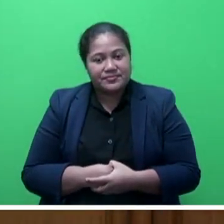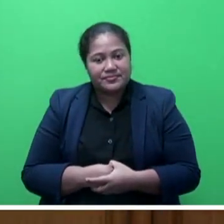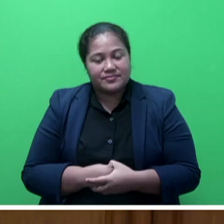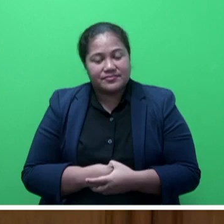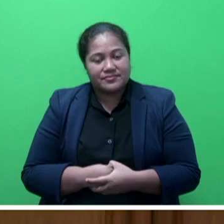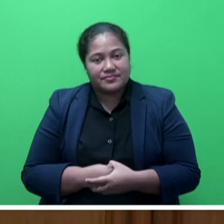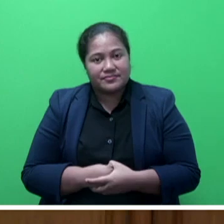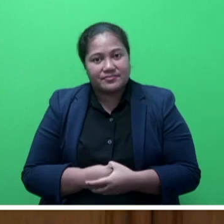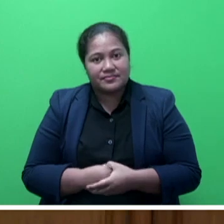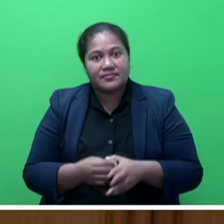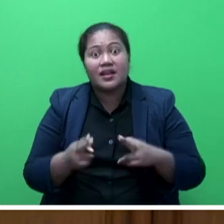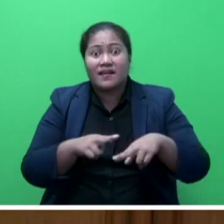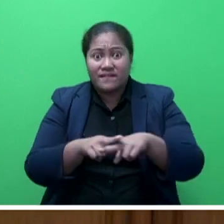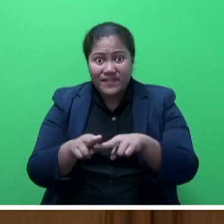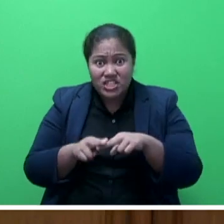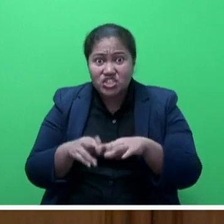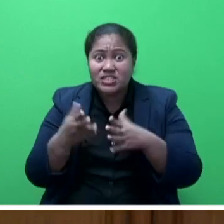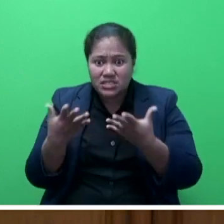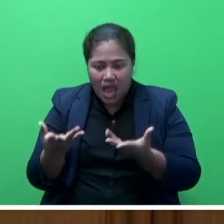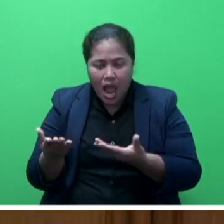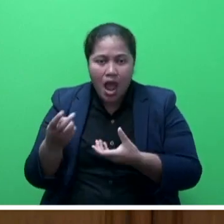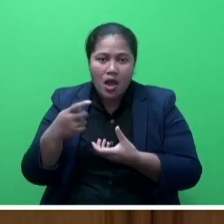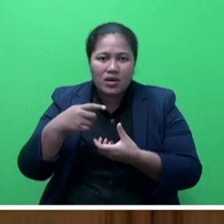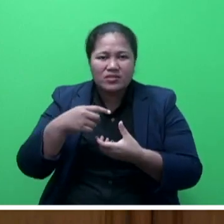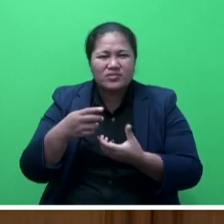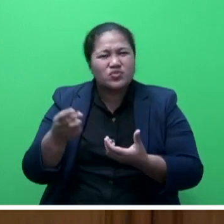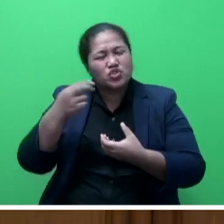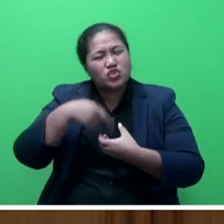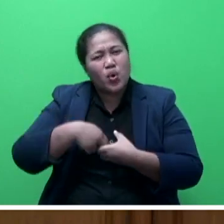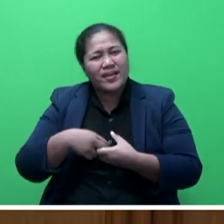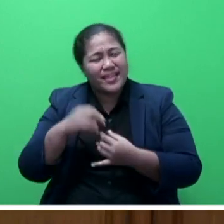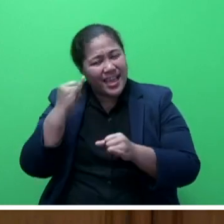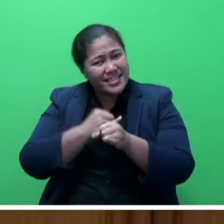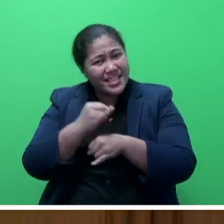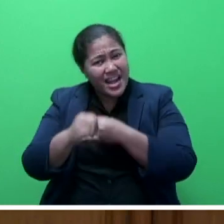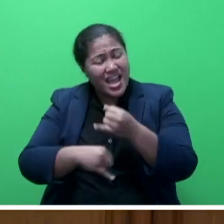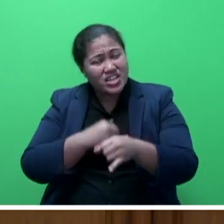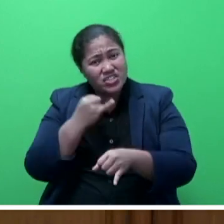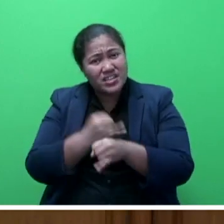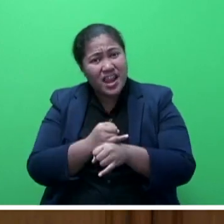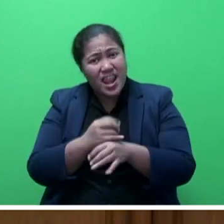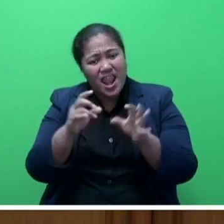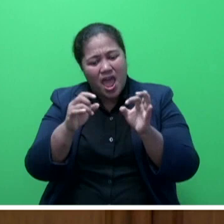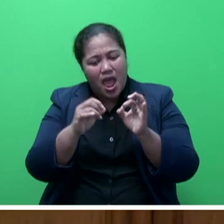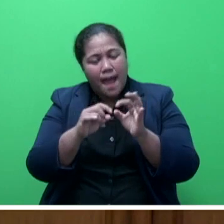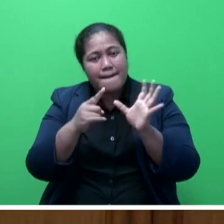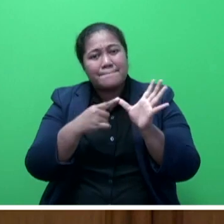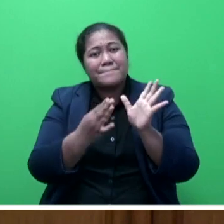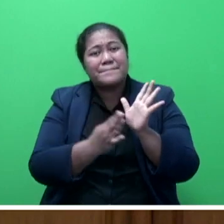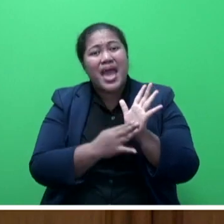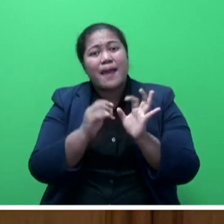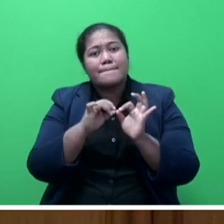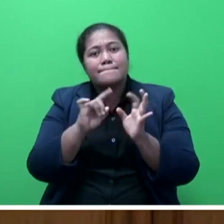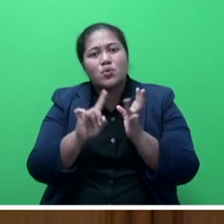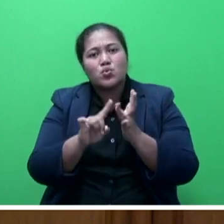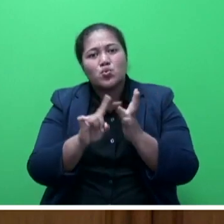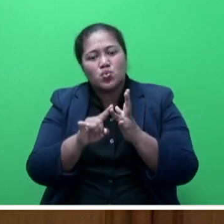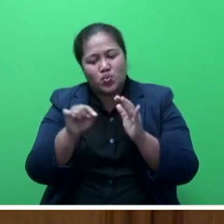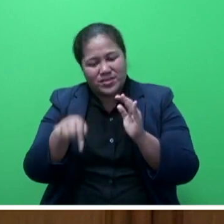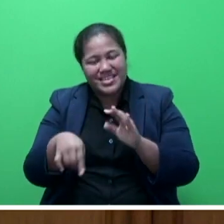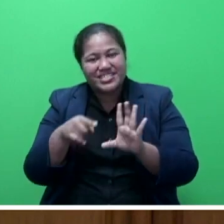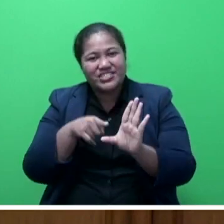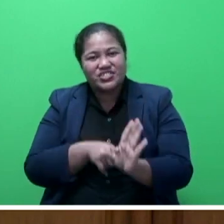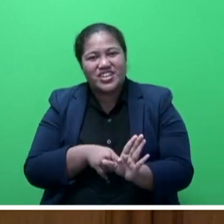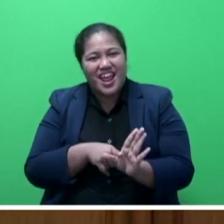Fiji formally joined the International Bamboo and Rattan Organizations, or INBA, in September this year. A